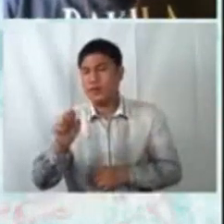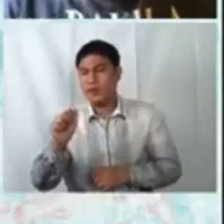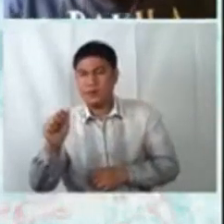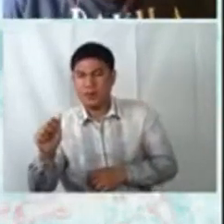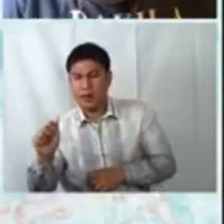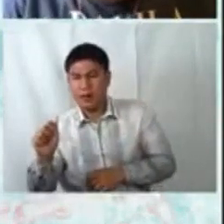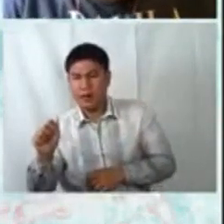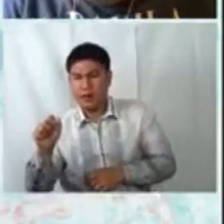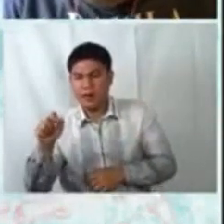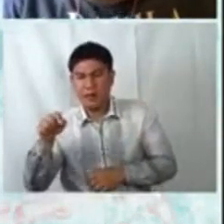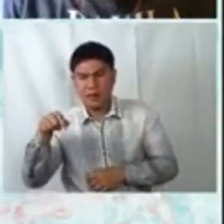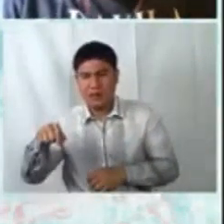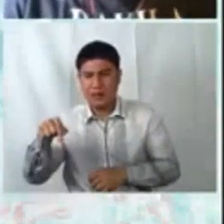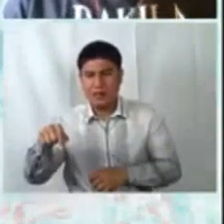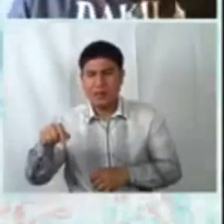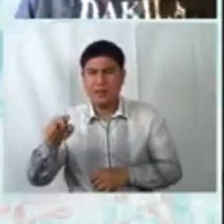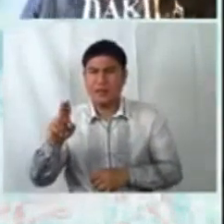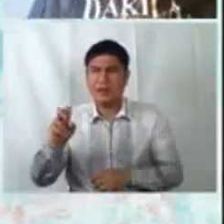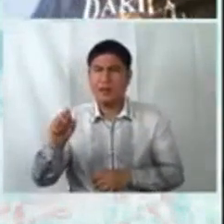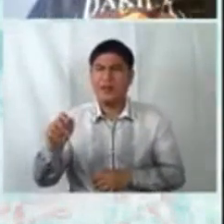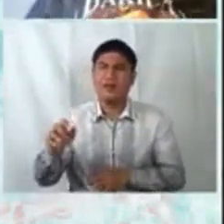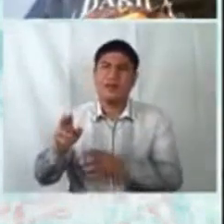States of America!